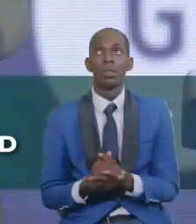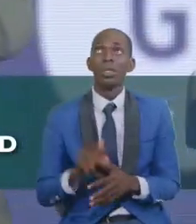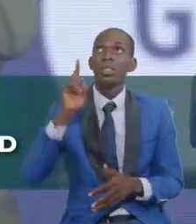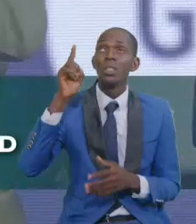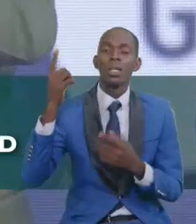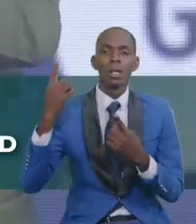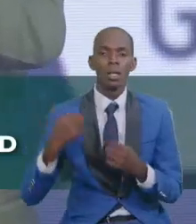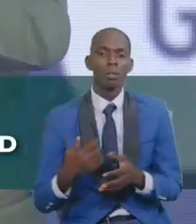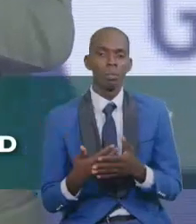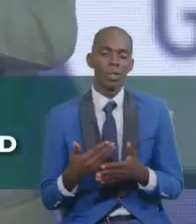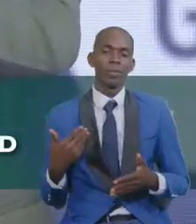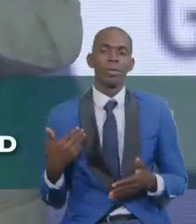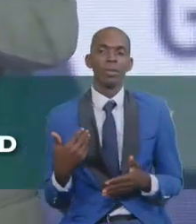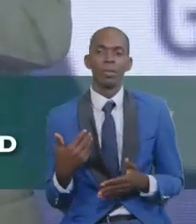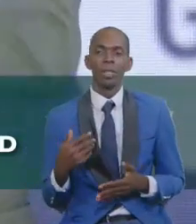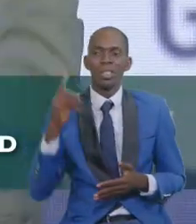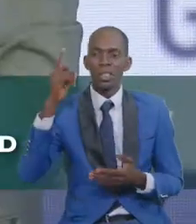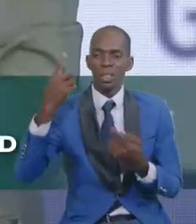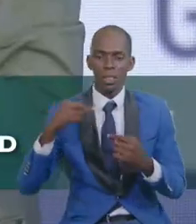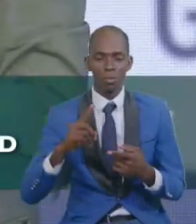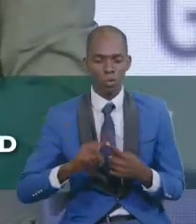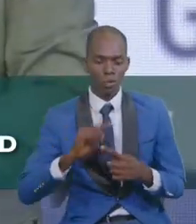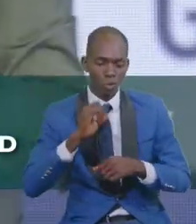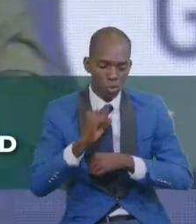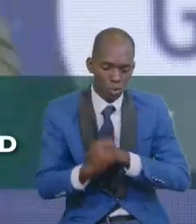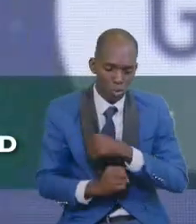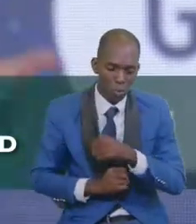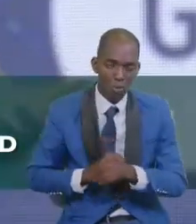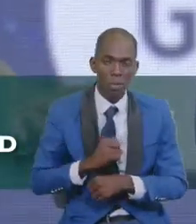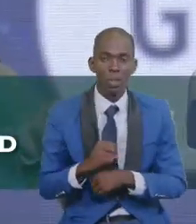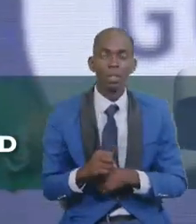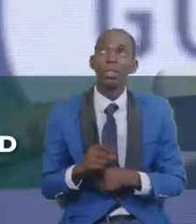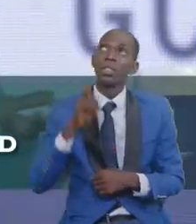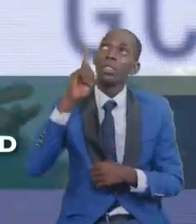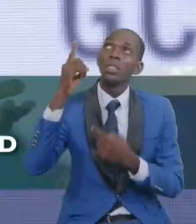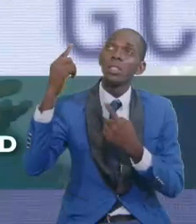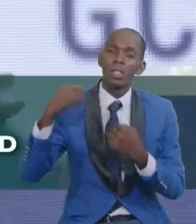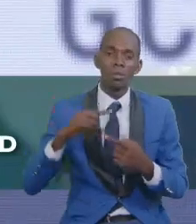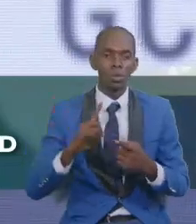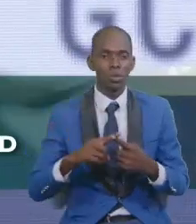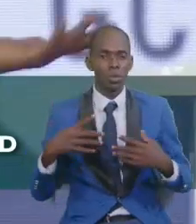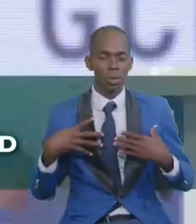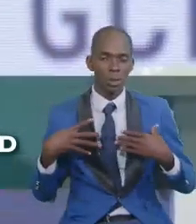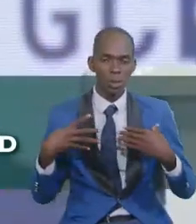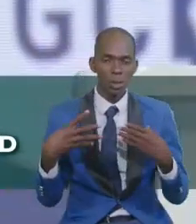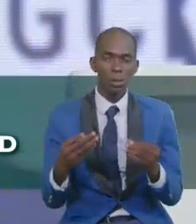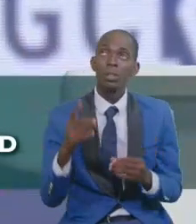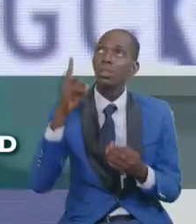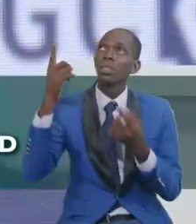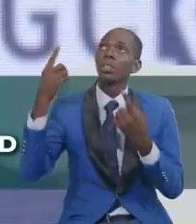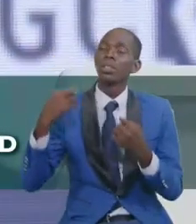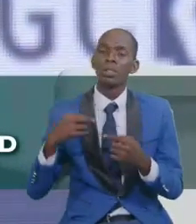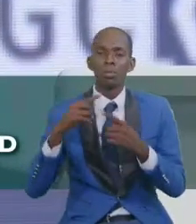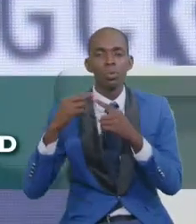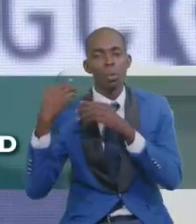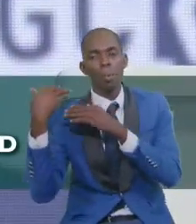before. He came to suffer. He came to heal. He came to bear